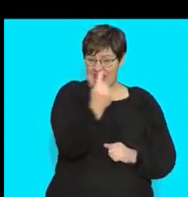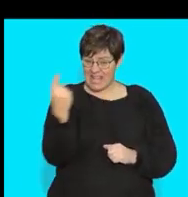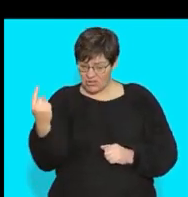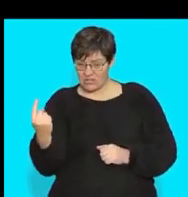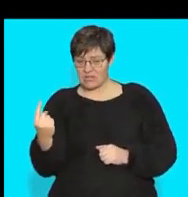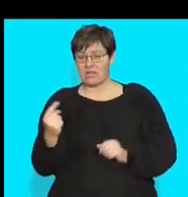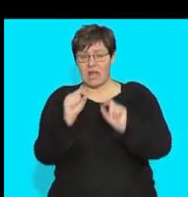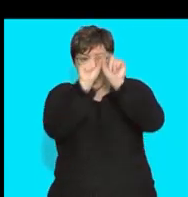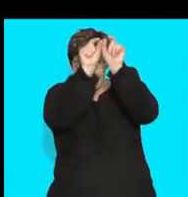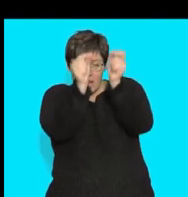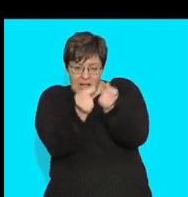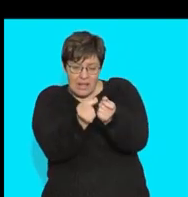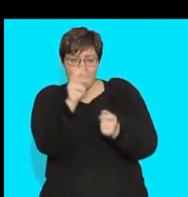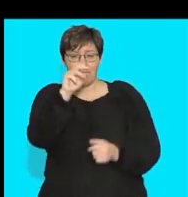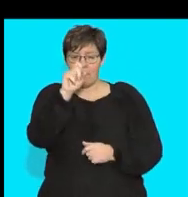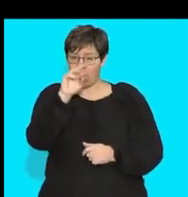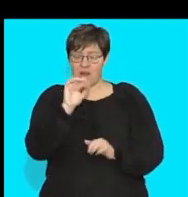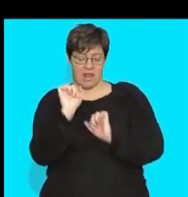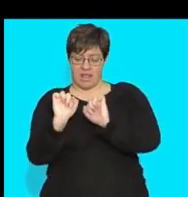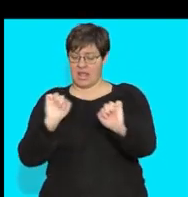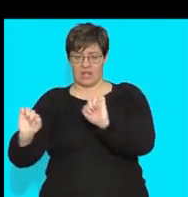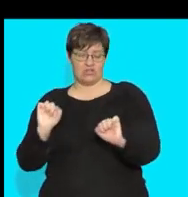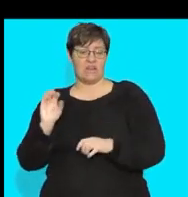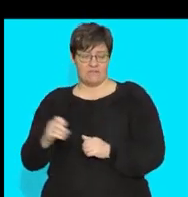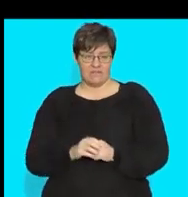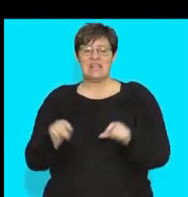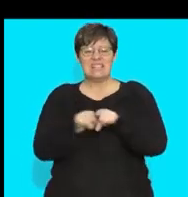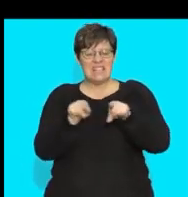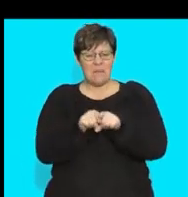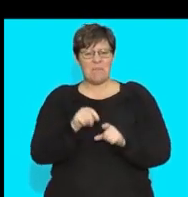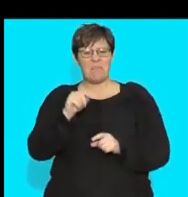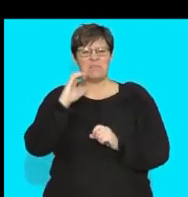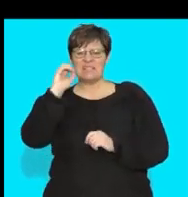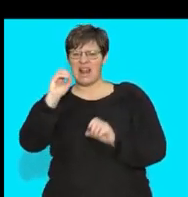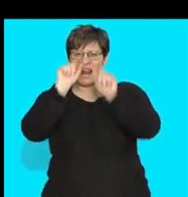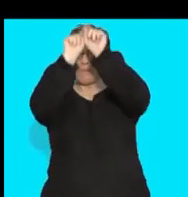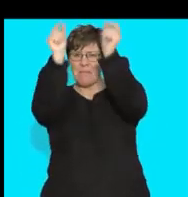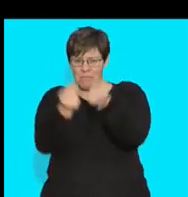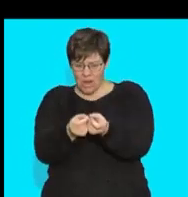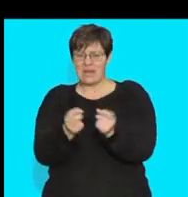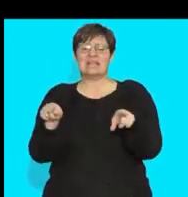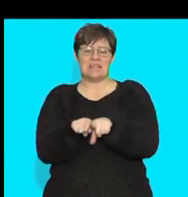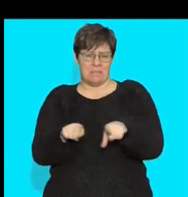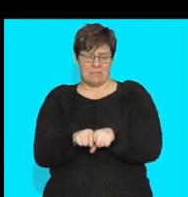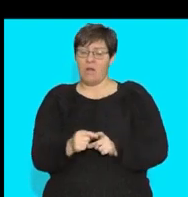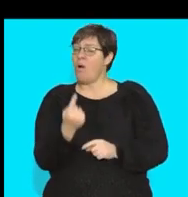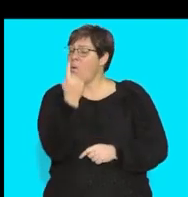own membrane, okay? And it's the same structure as a cell membrane. The only